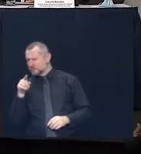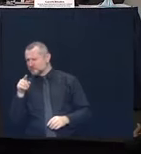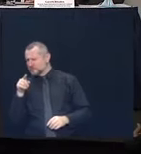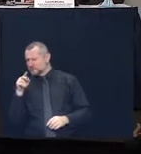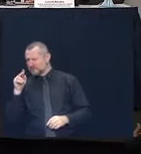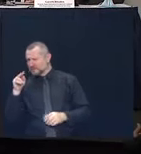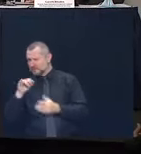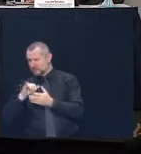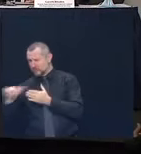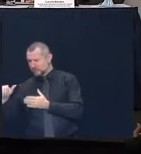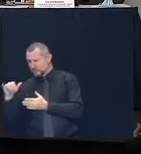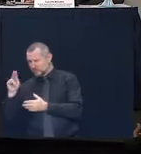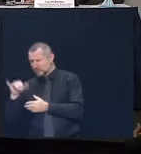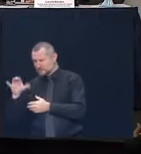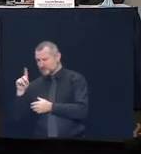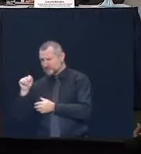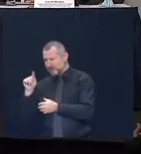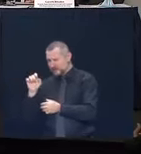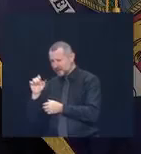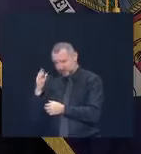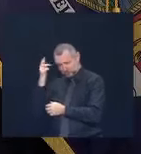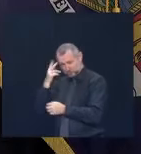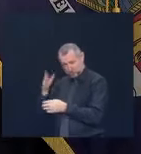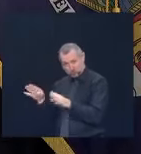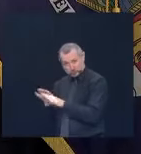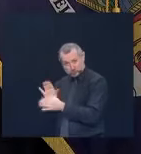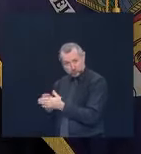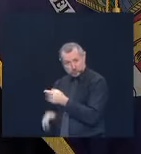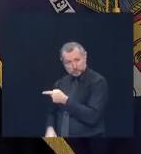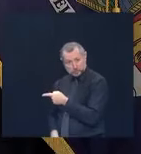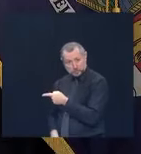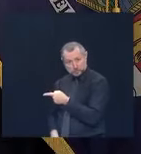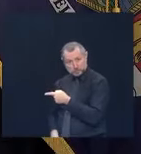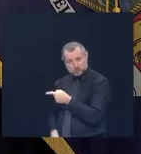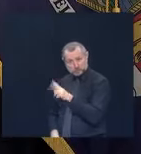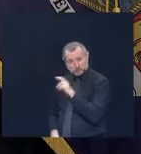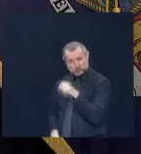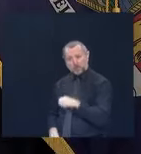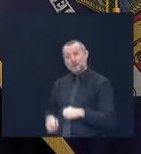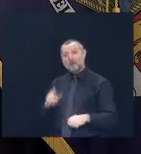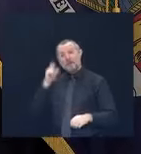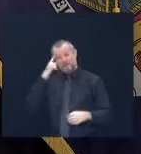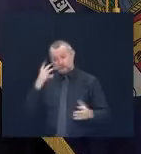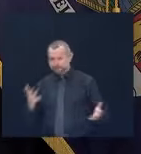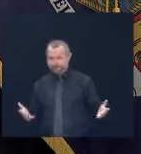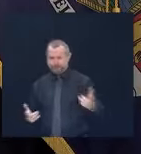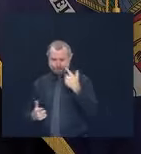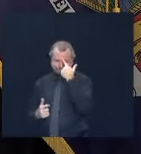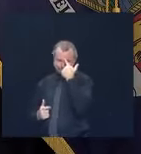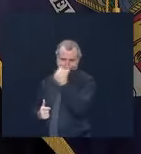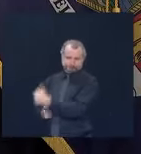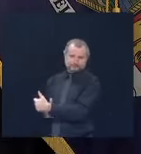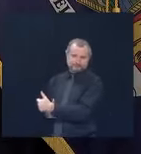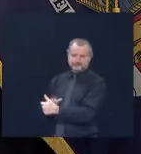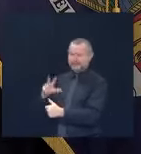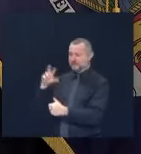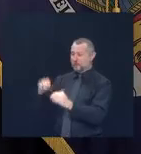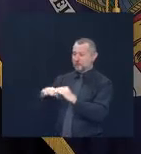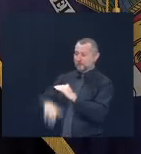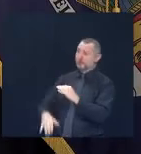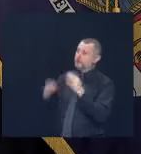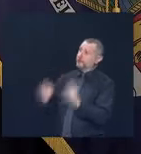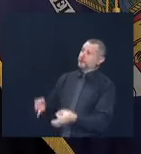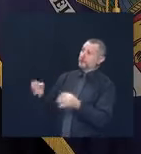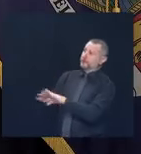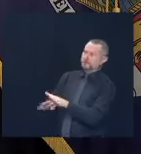was the justification for closing schools last week. That's all up to them. Yes, but they could say